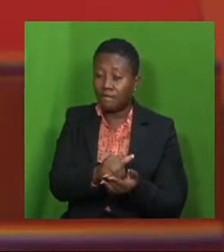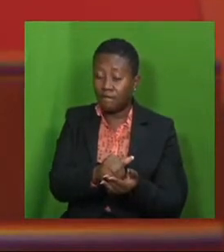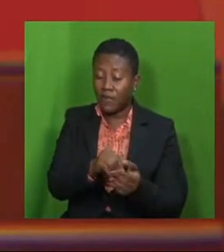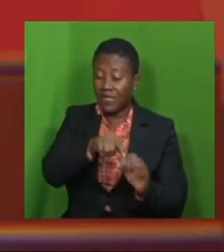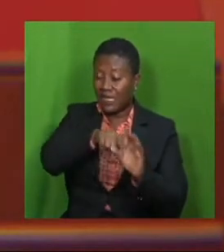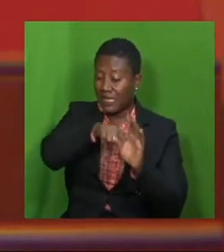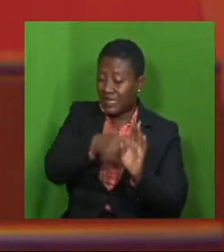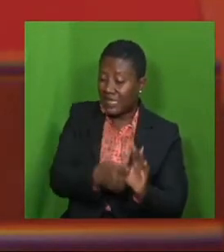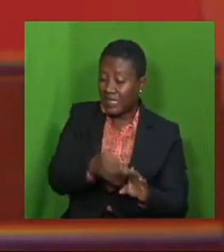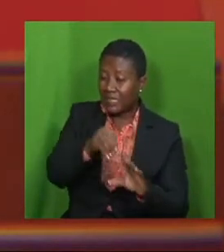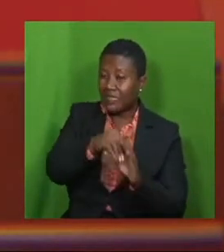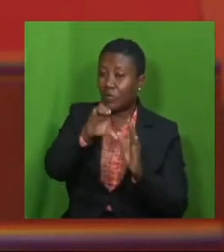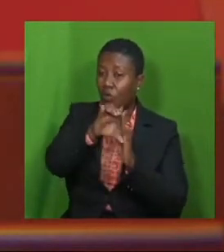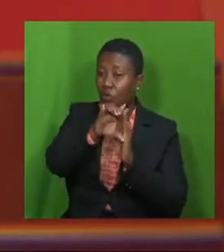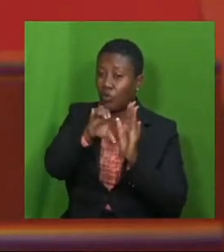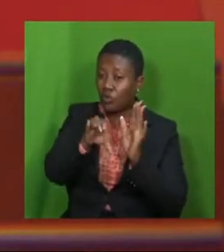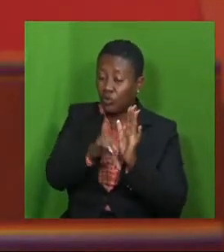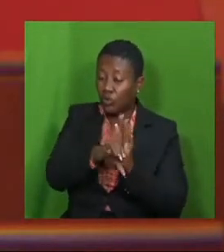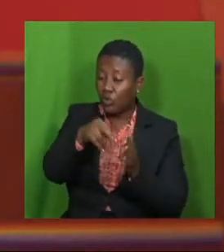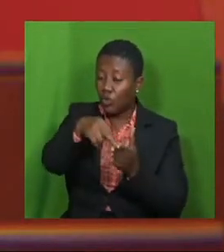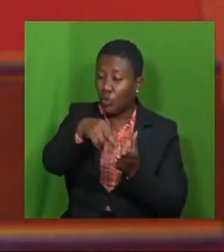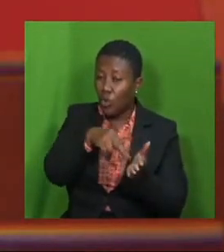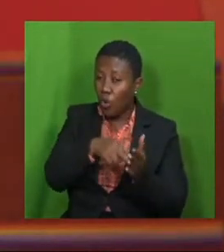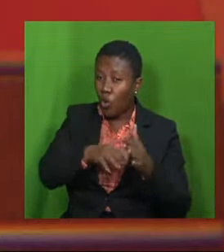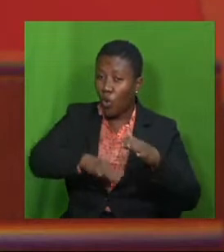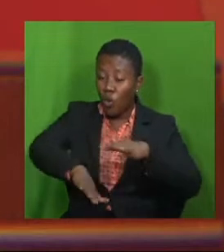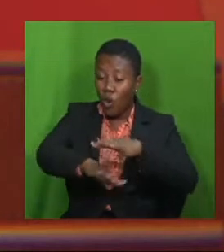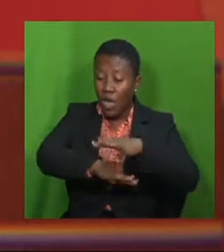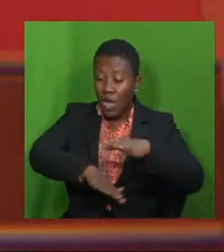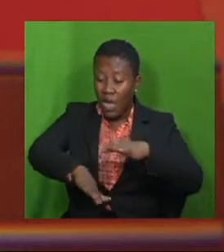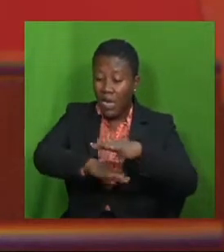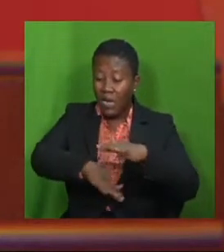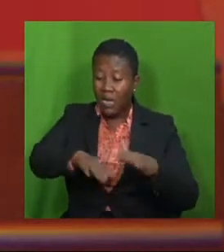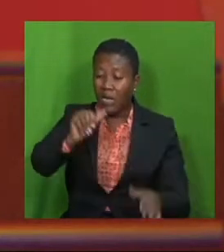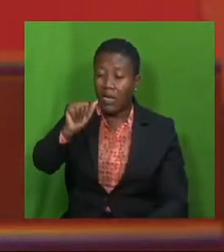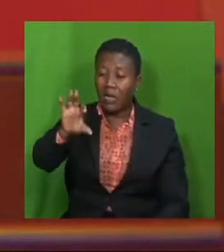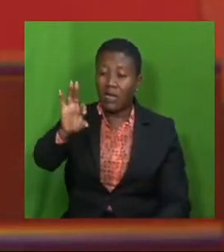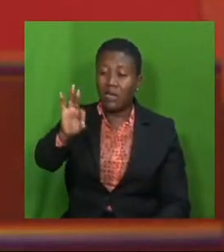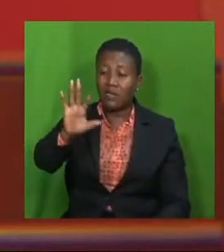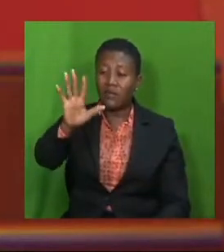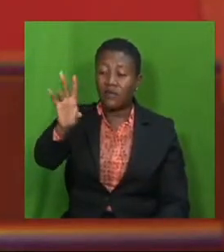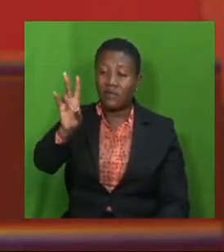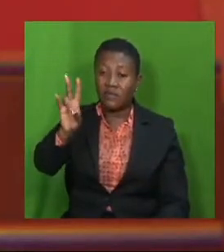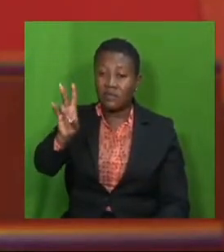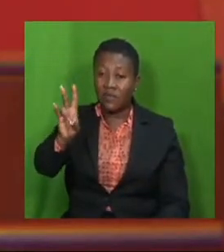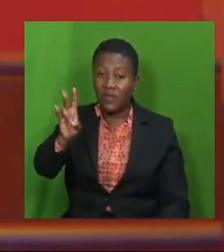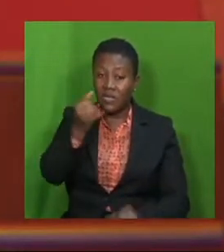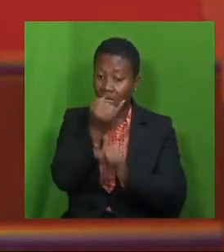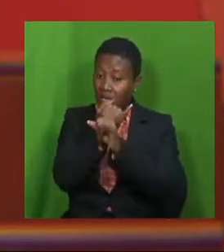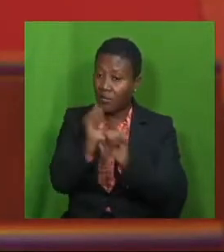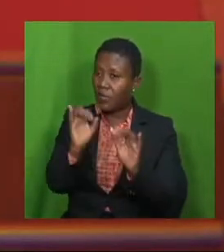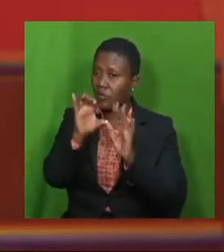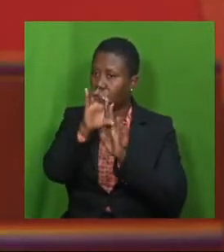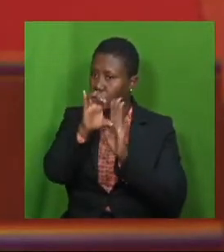constitutional jurisprudence under the 1957 Independence Constitution.